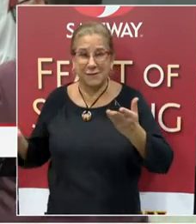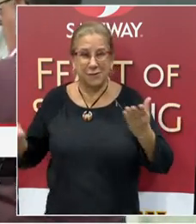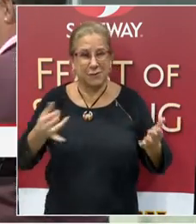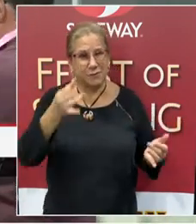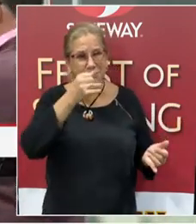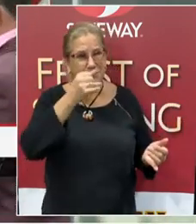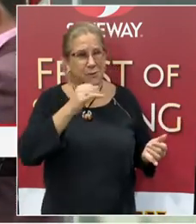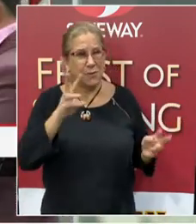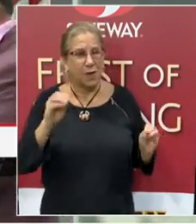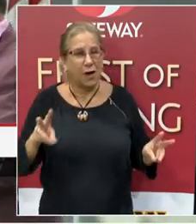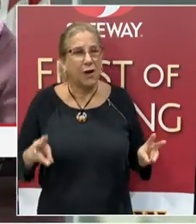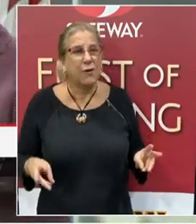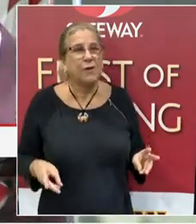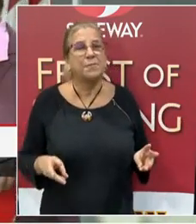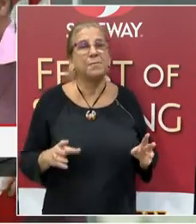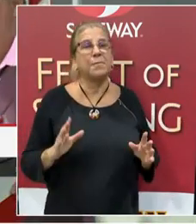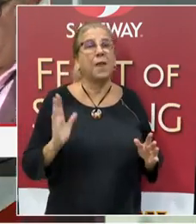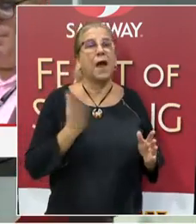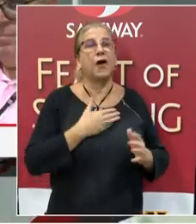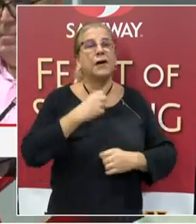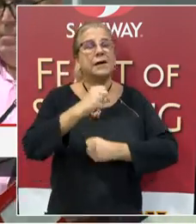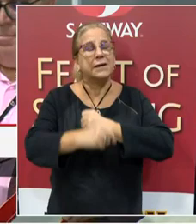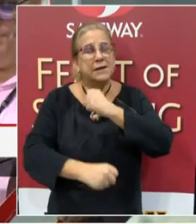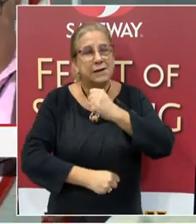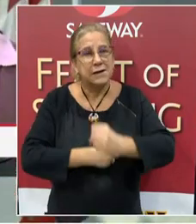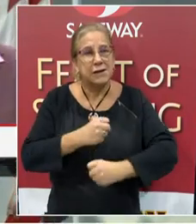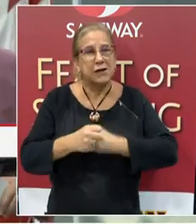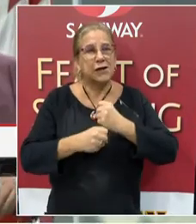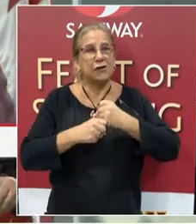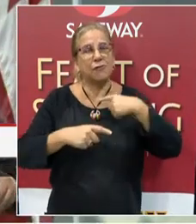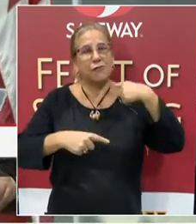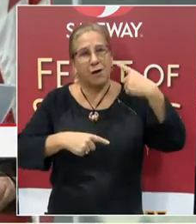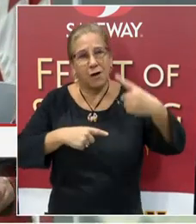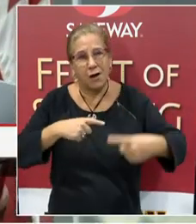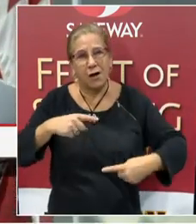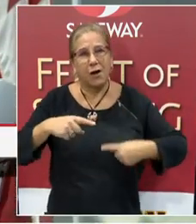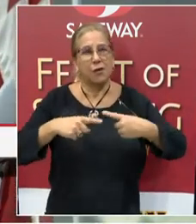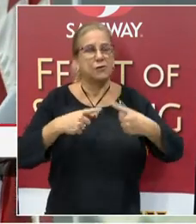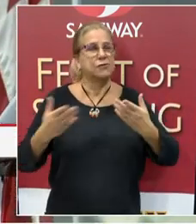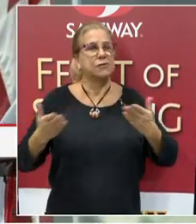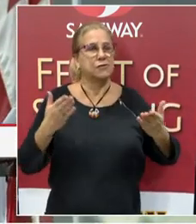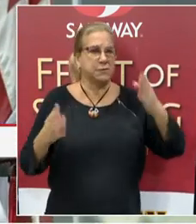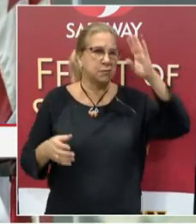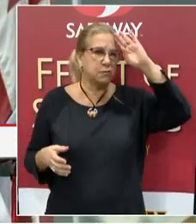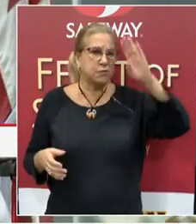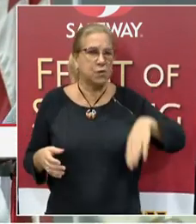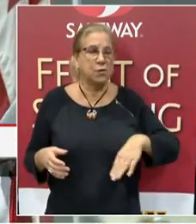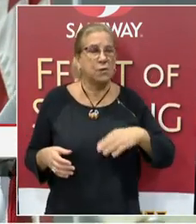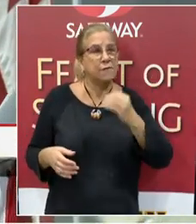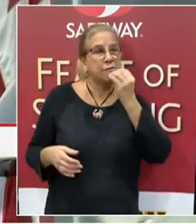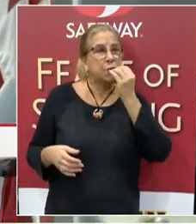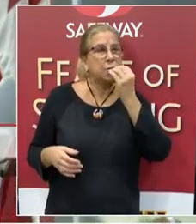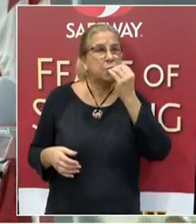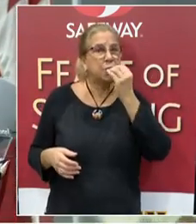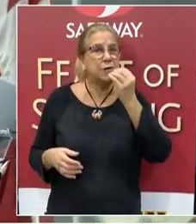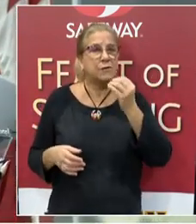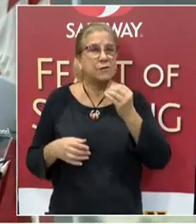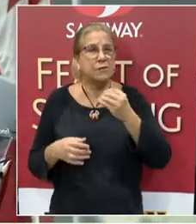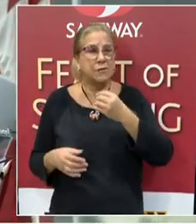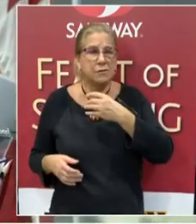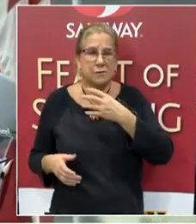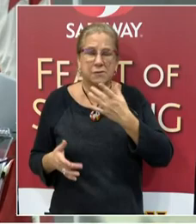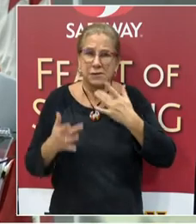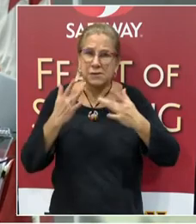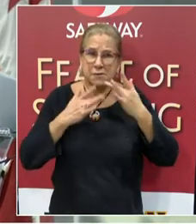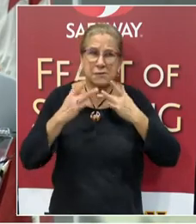and services that food insecurity in the DMV is a real concern. And so it makes times like this more special,